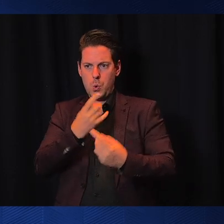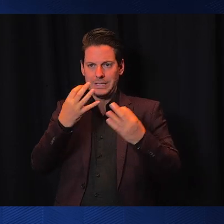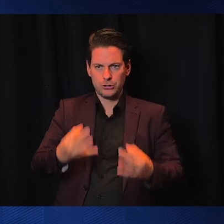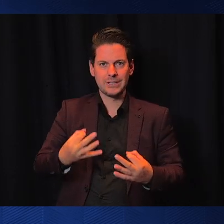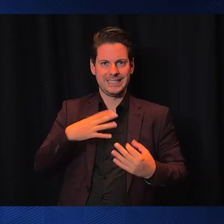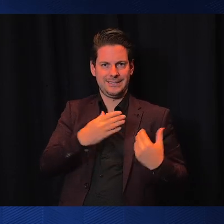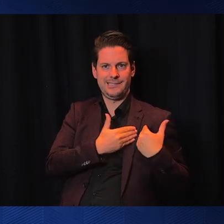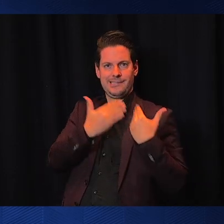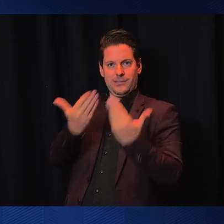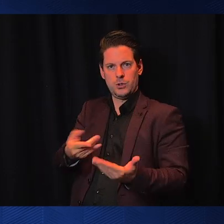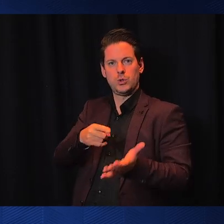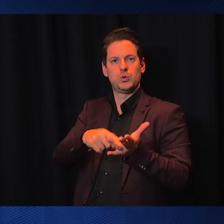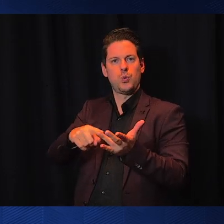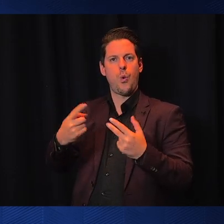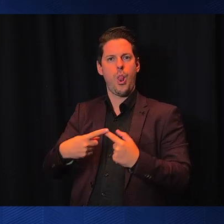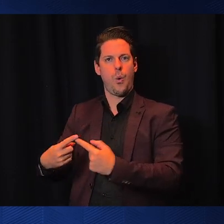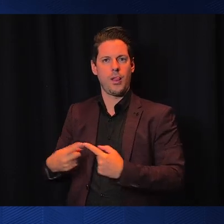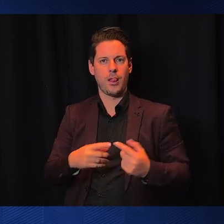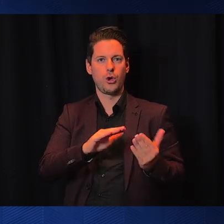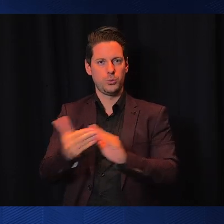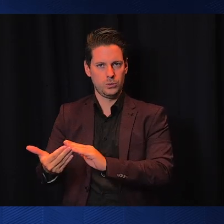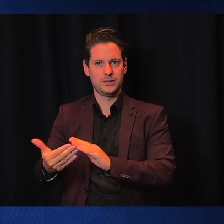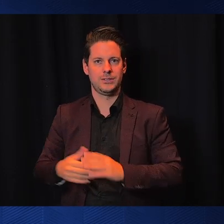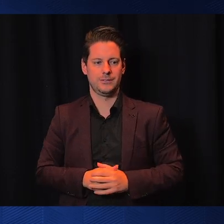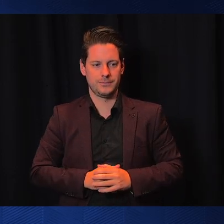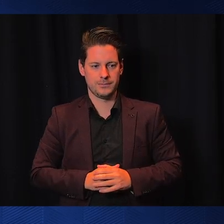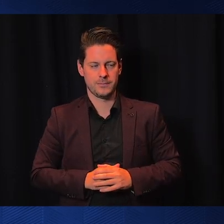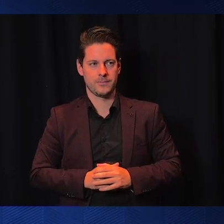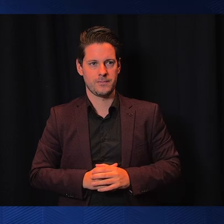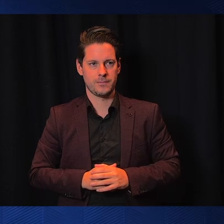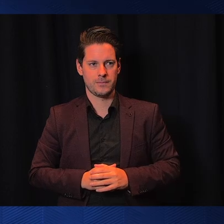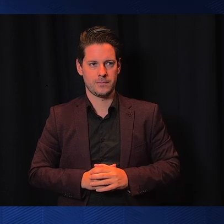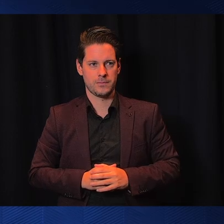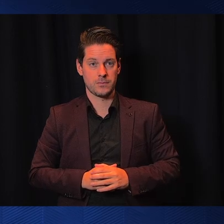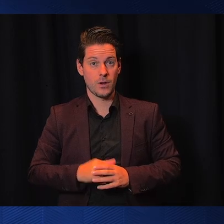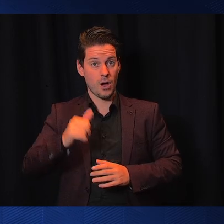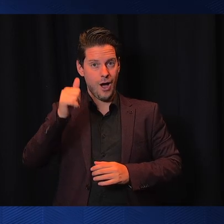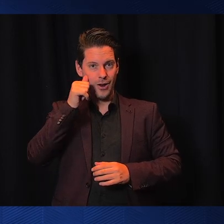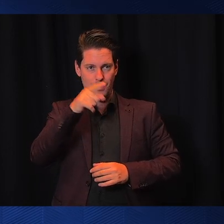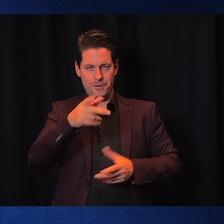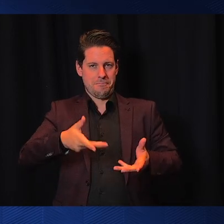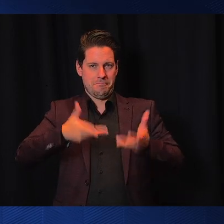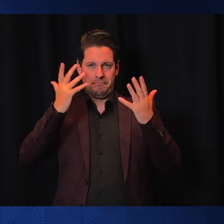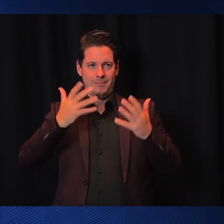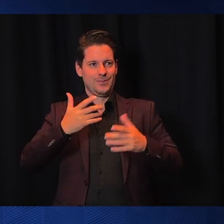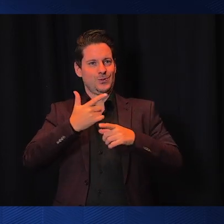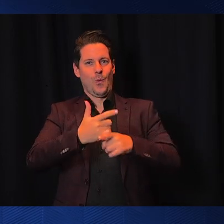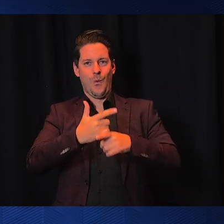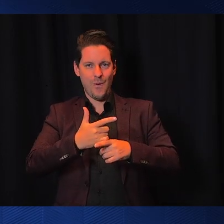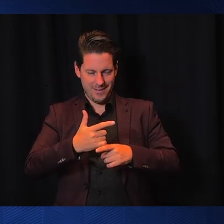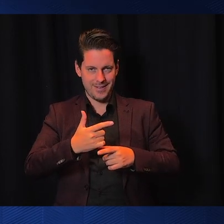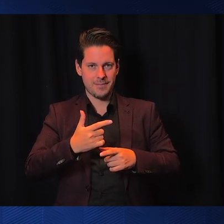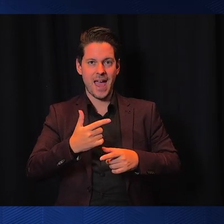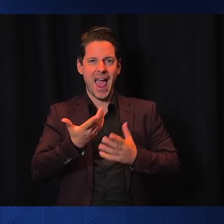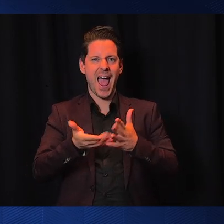local communities. So my question is, and I have no doubt you are definitely up for this conversation, but how do